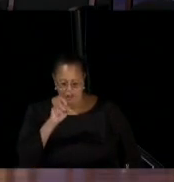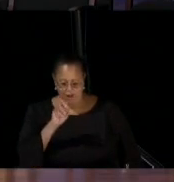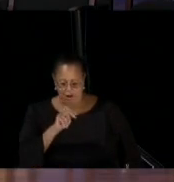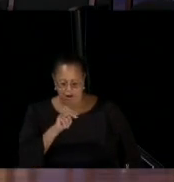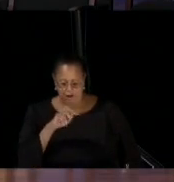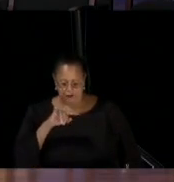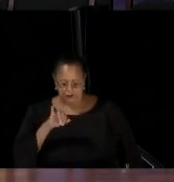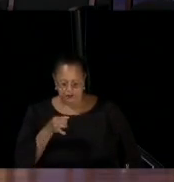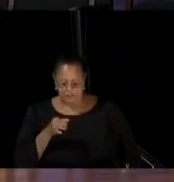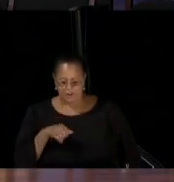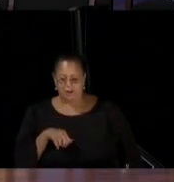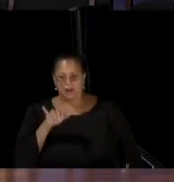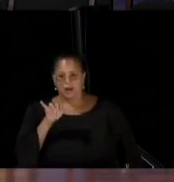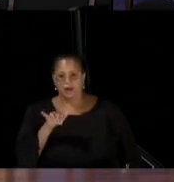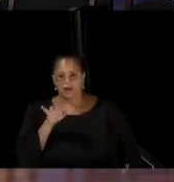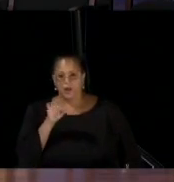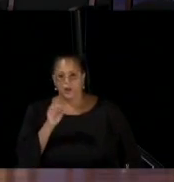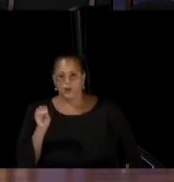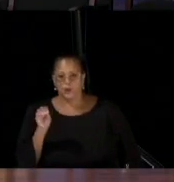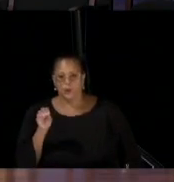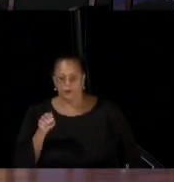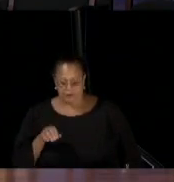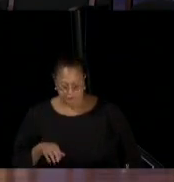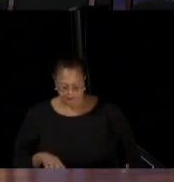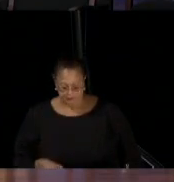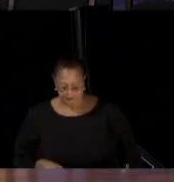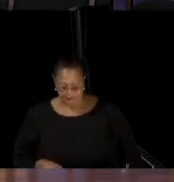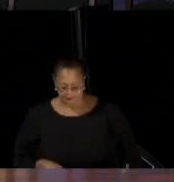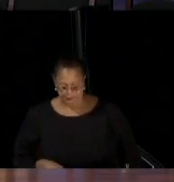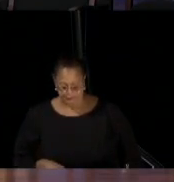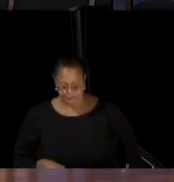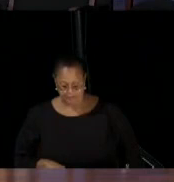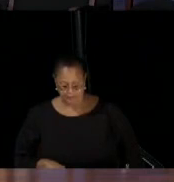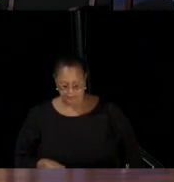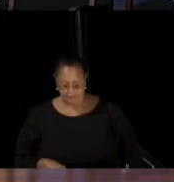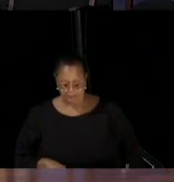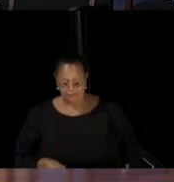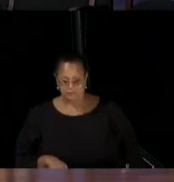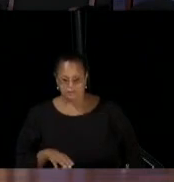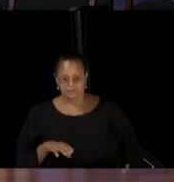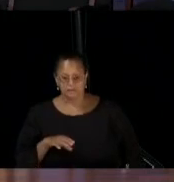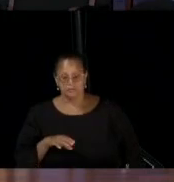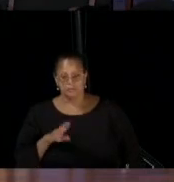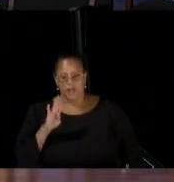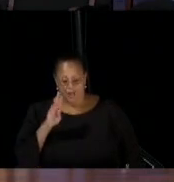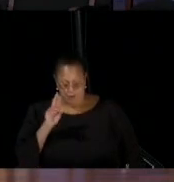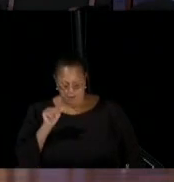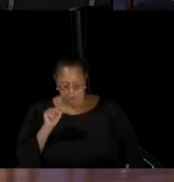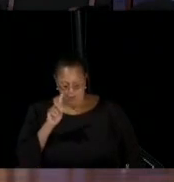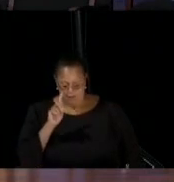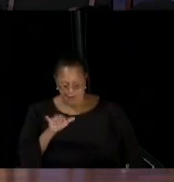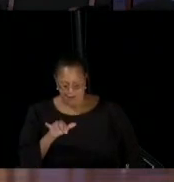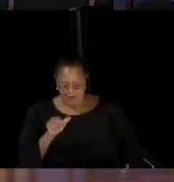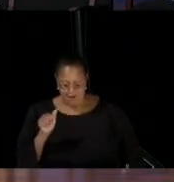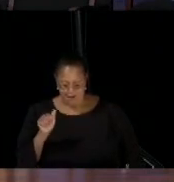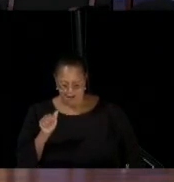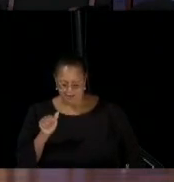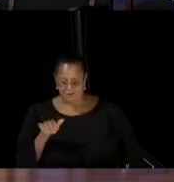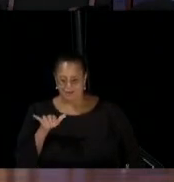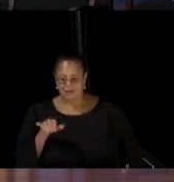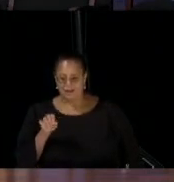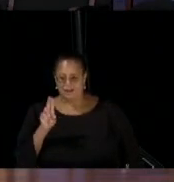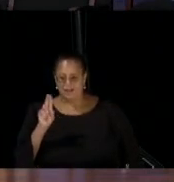Lauren Gina Yu. Brady Austin